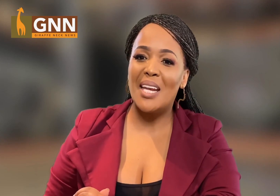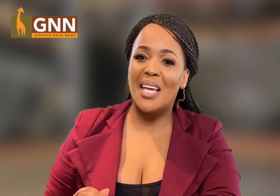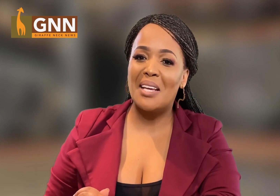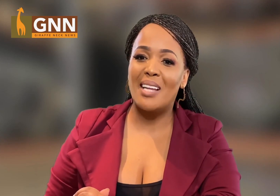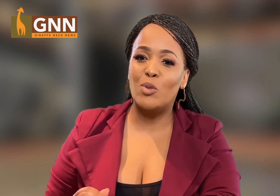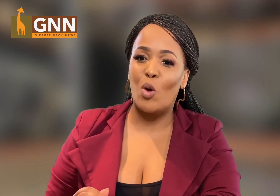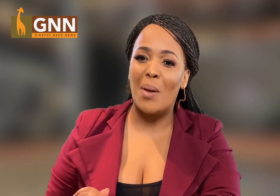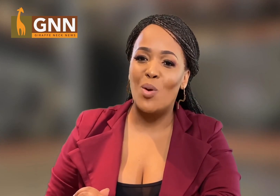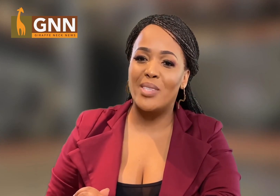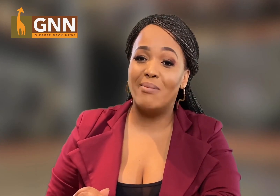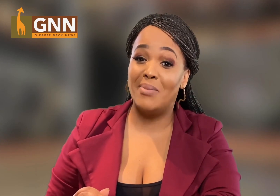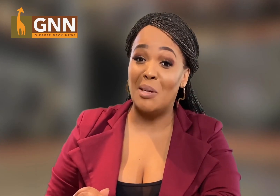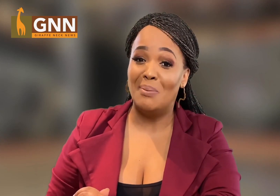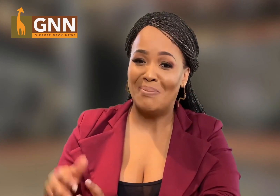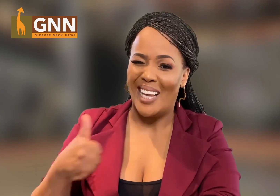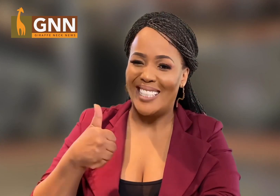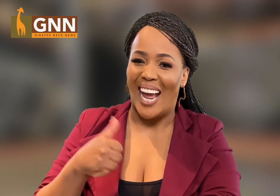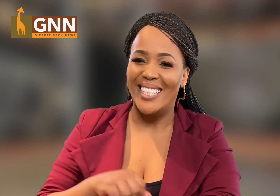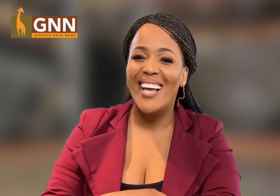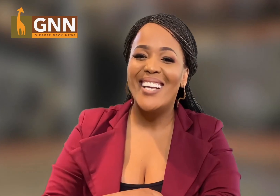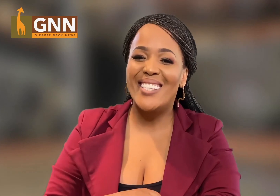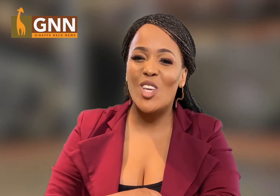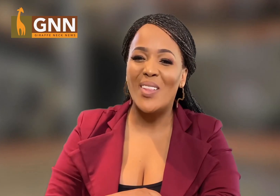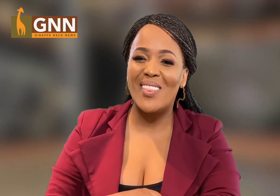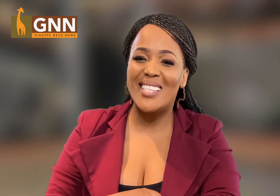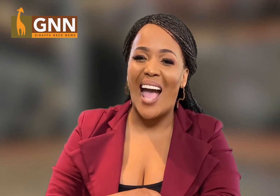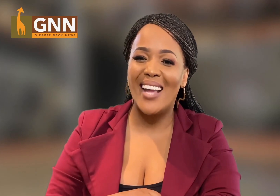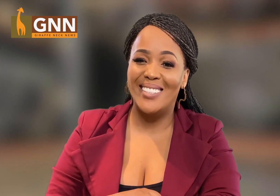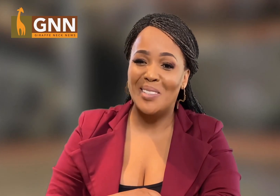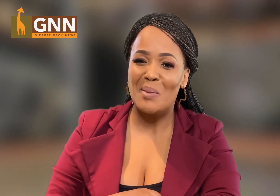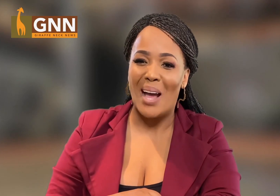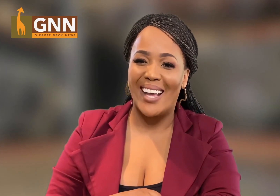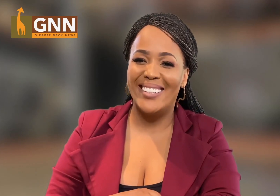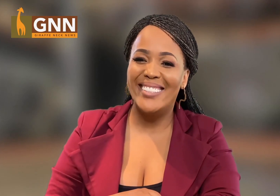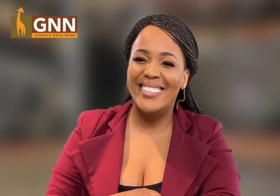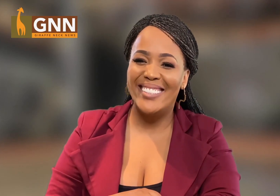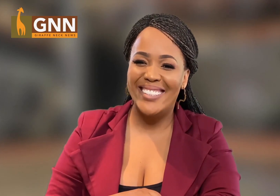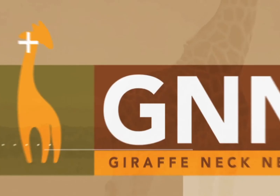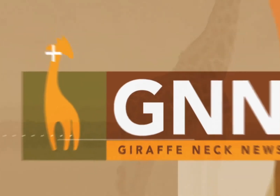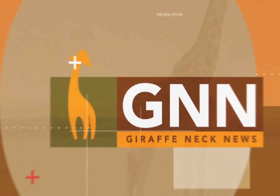again in a year's time to compare notes. Deal? Done. See you on the other side. Goodbye.